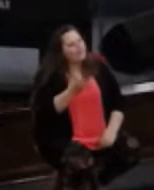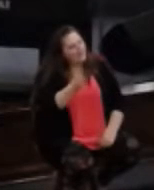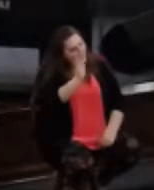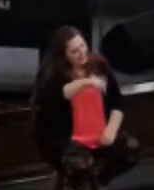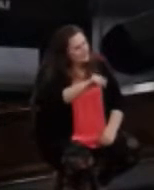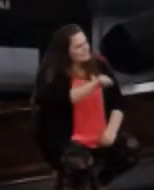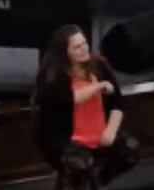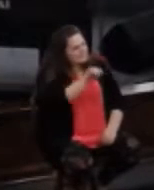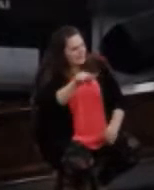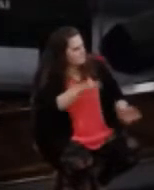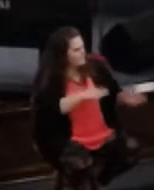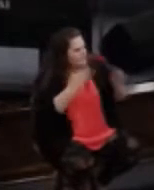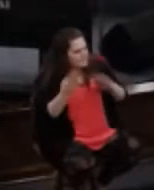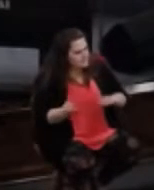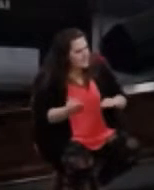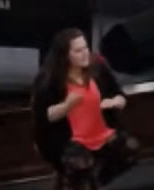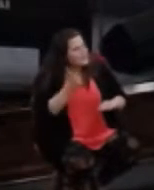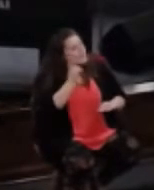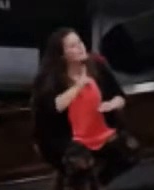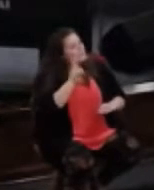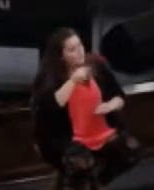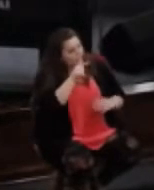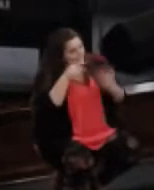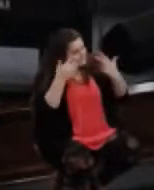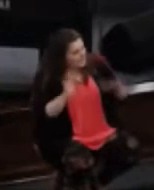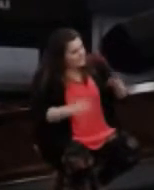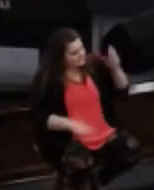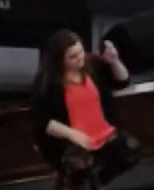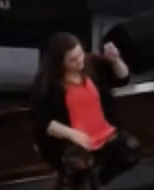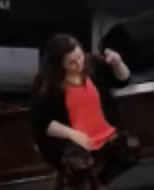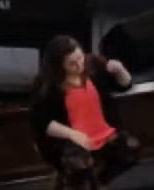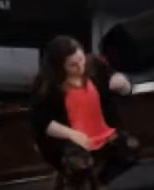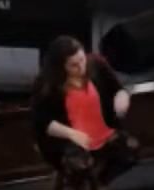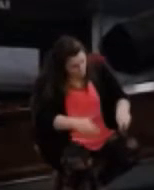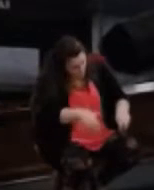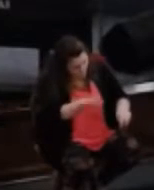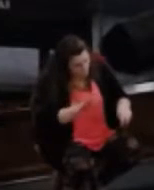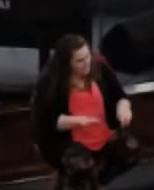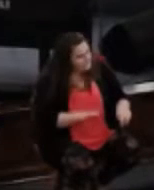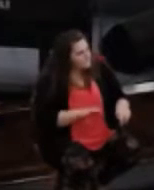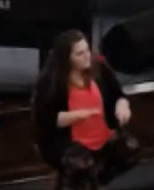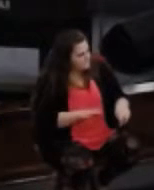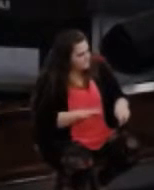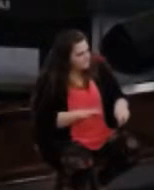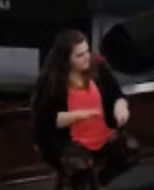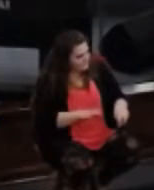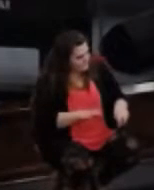with death. Others have gone down into the grave before us.